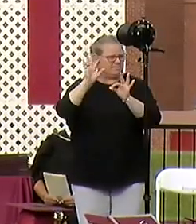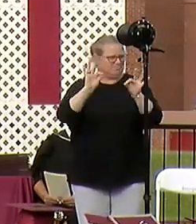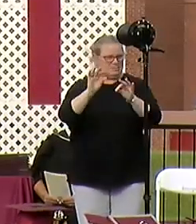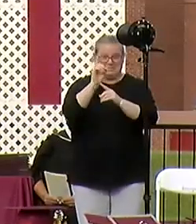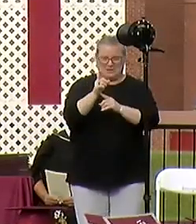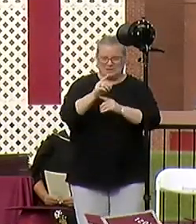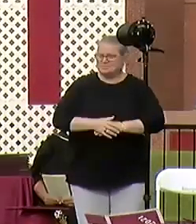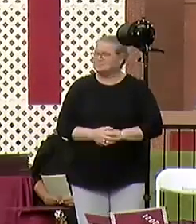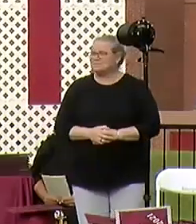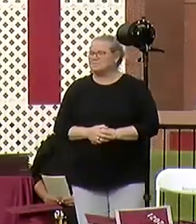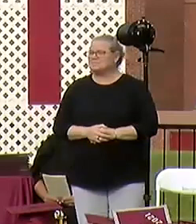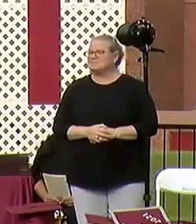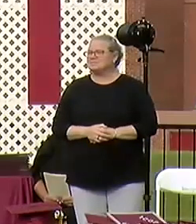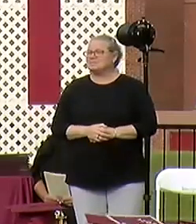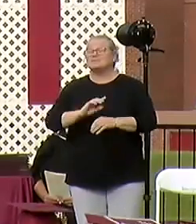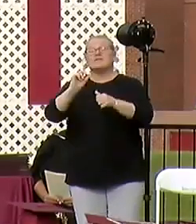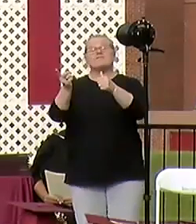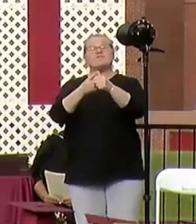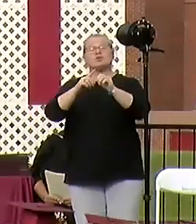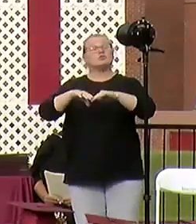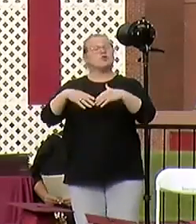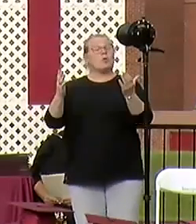let me tell you a personal story.